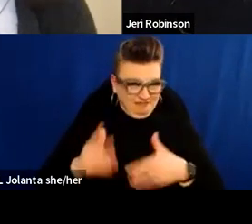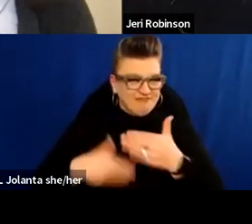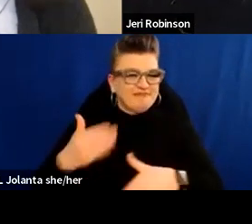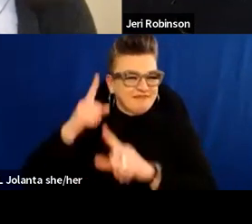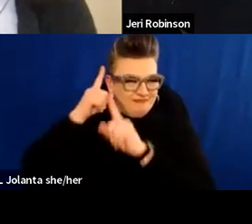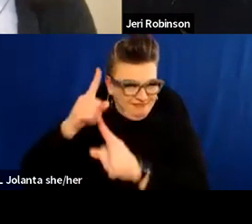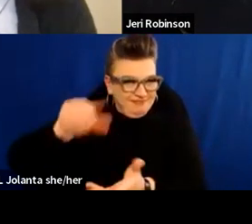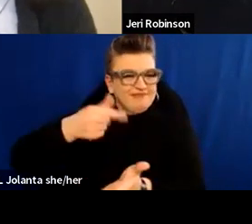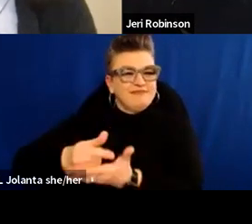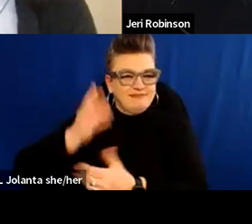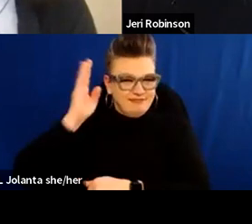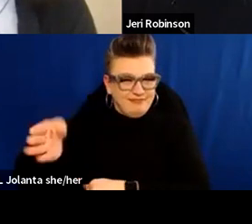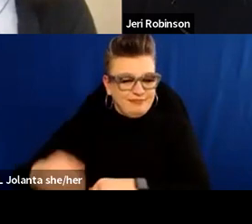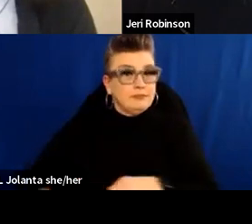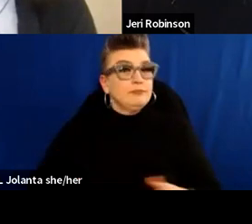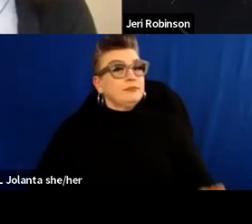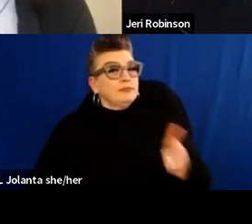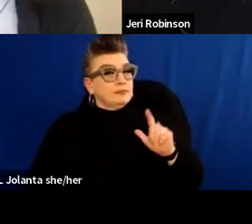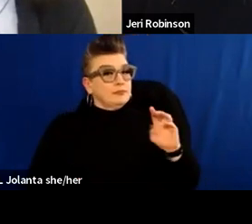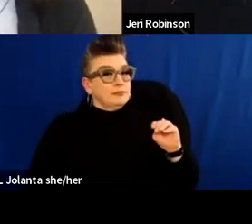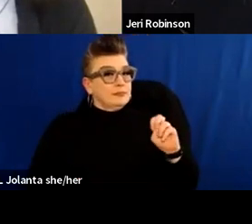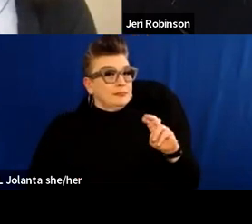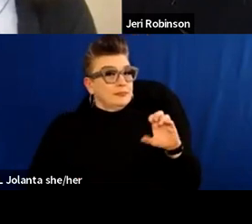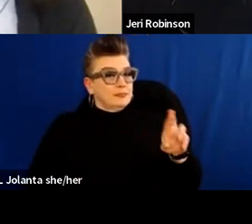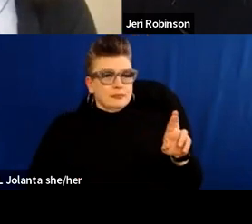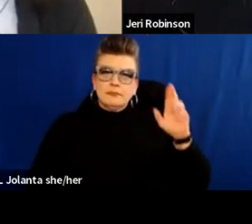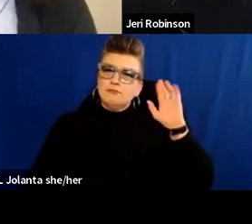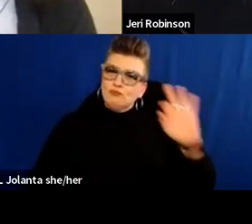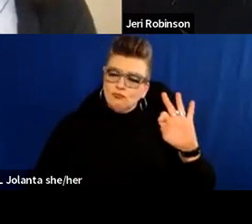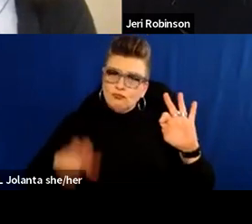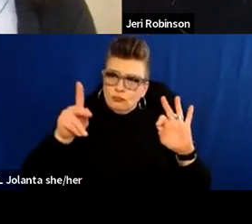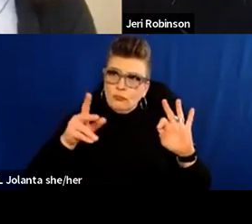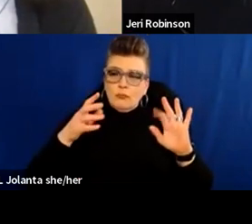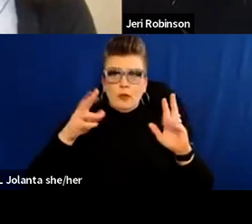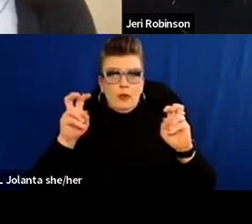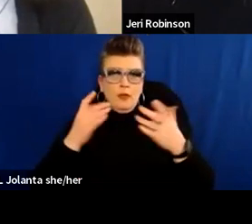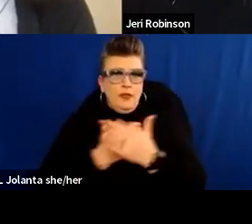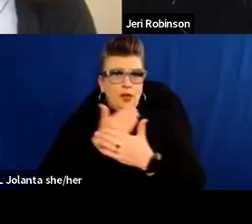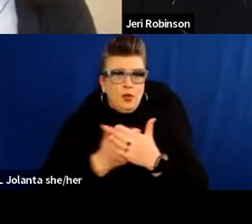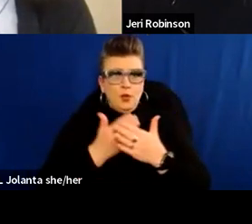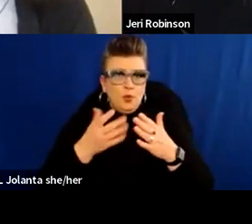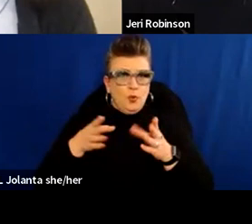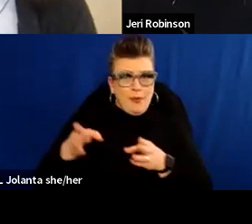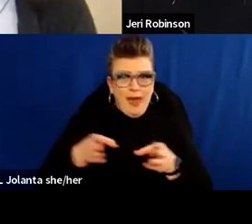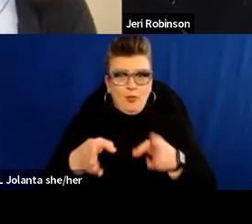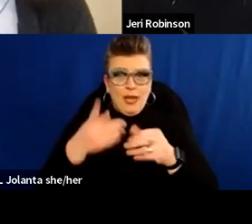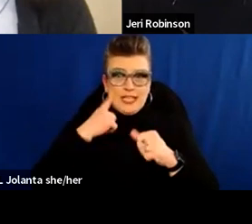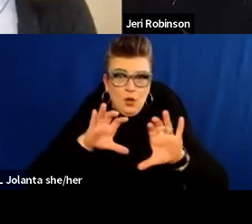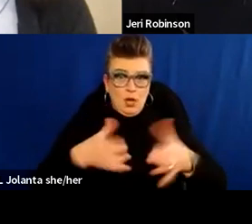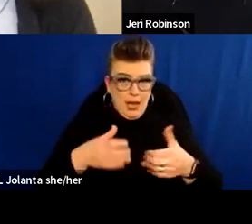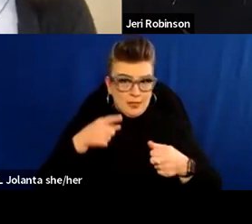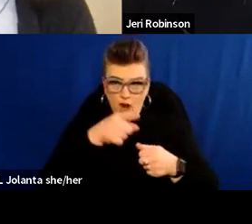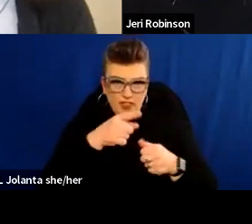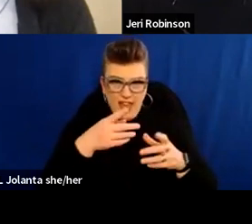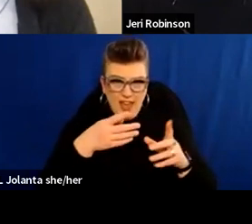thank you along with that um but these new pathways and or classes are they taking away from pre-existing classes in order to make